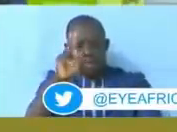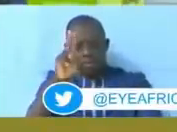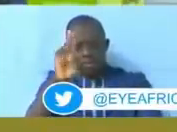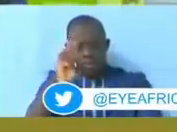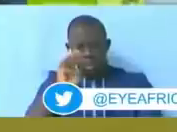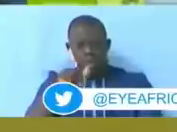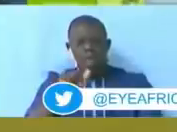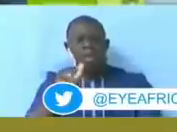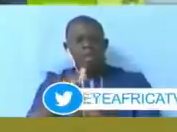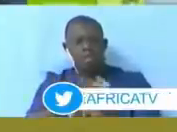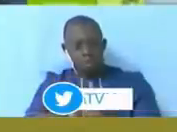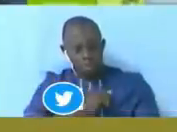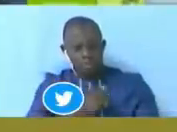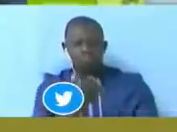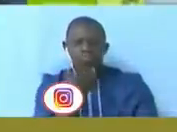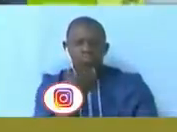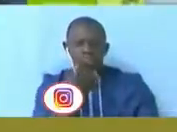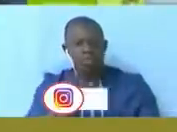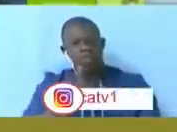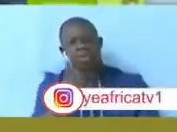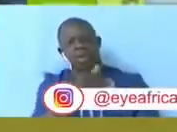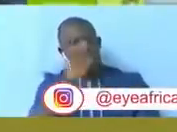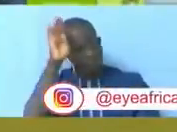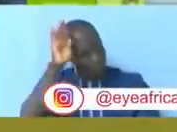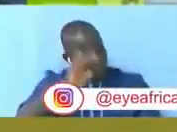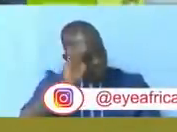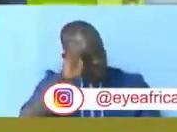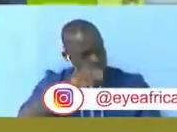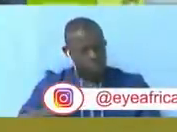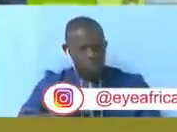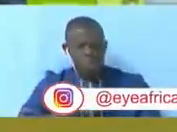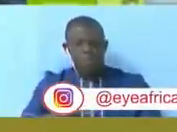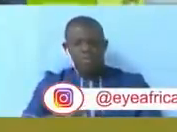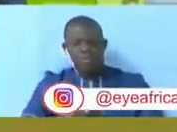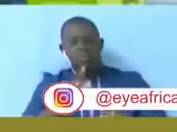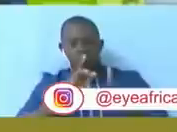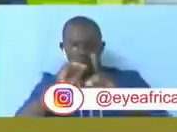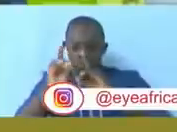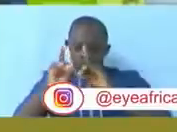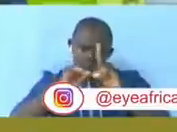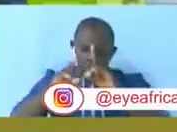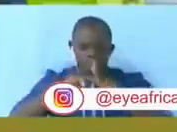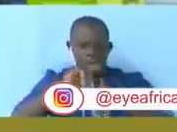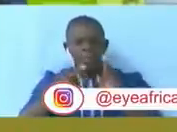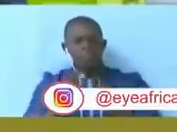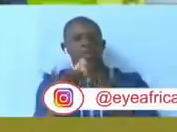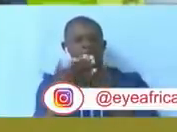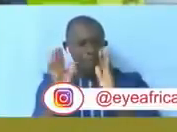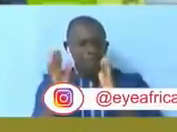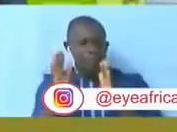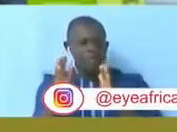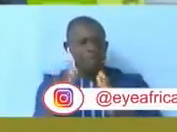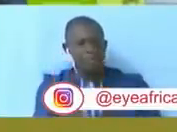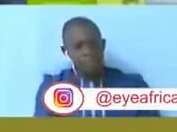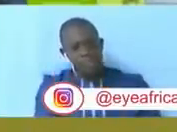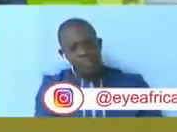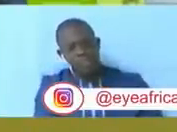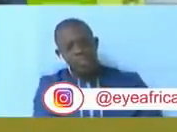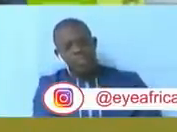He was sorry about it. He apologized personally. So we spoke over it, and that was the